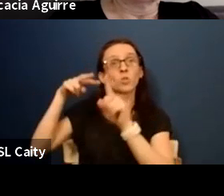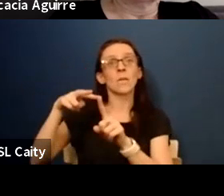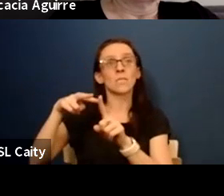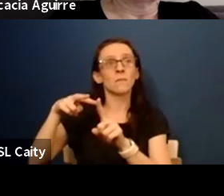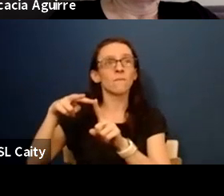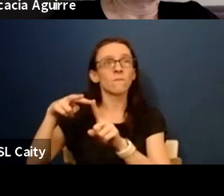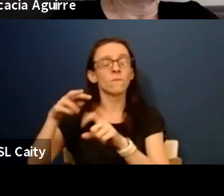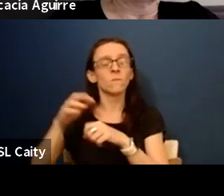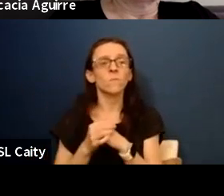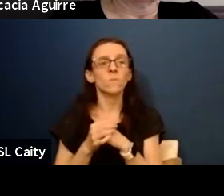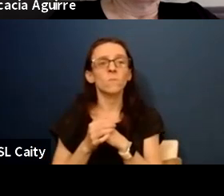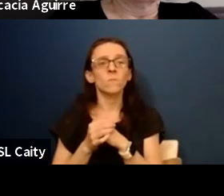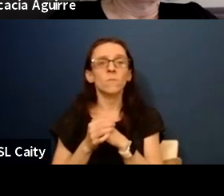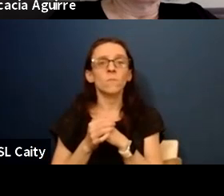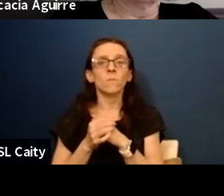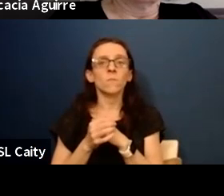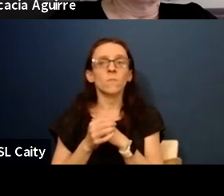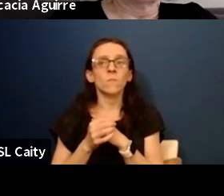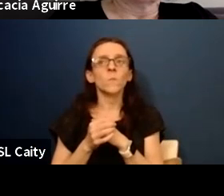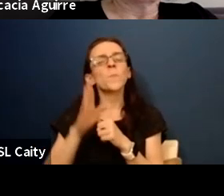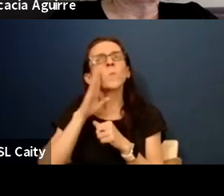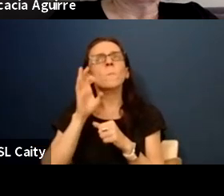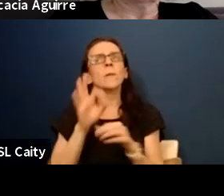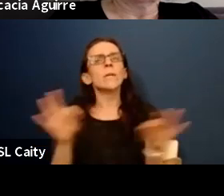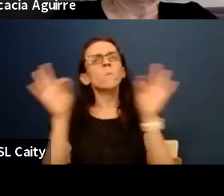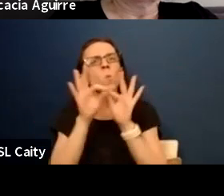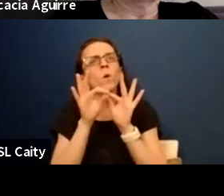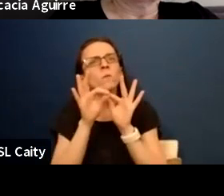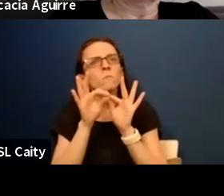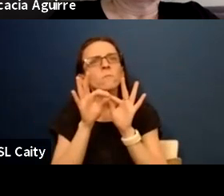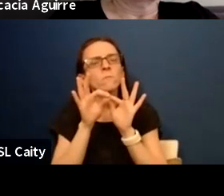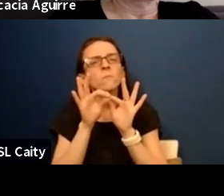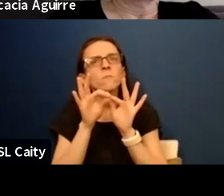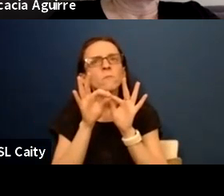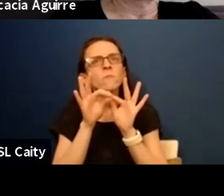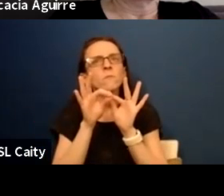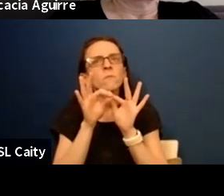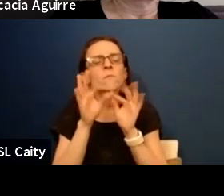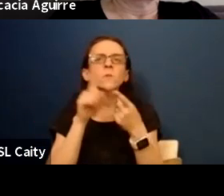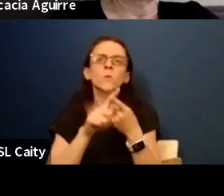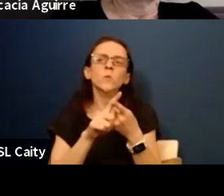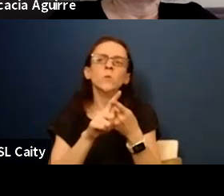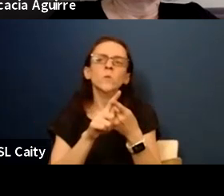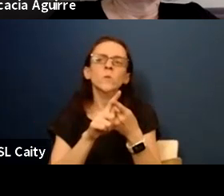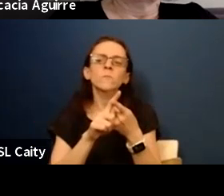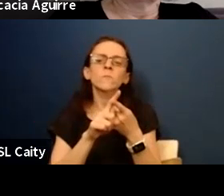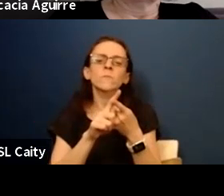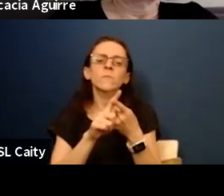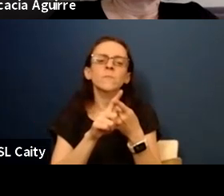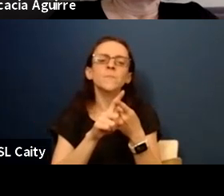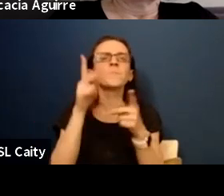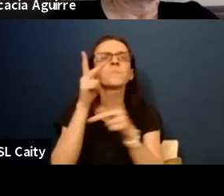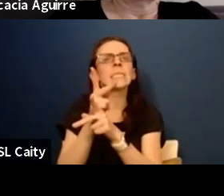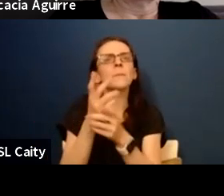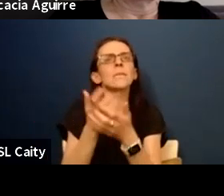it would be important to maintain as much